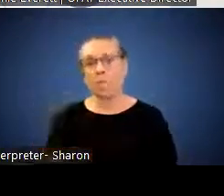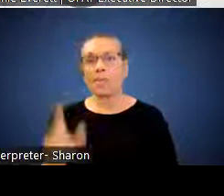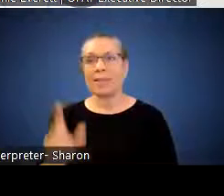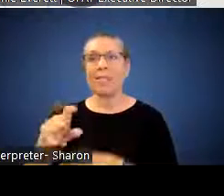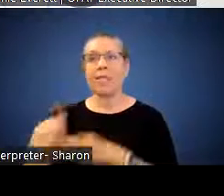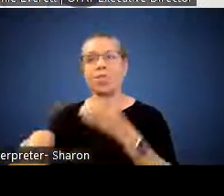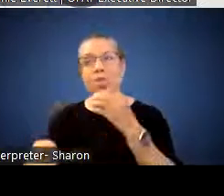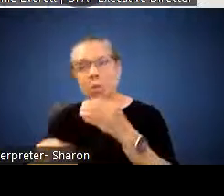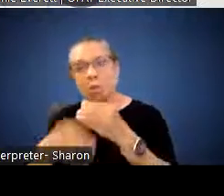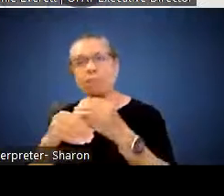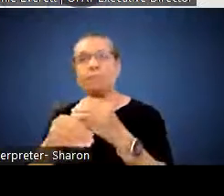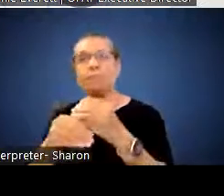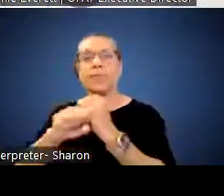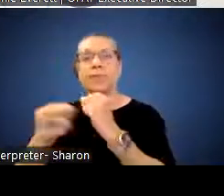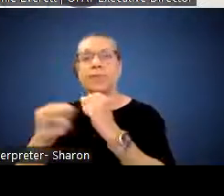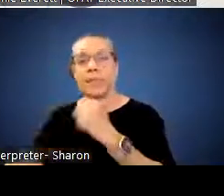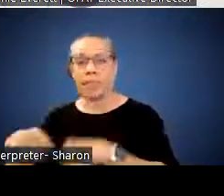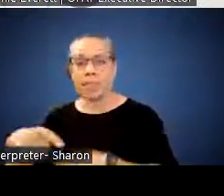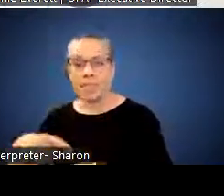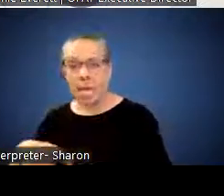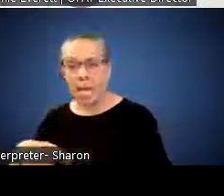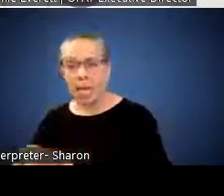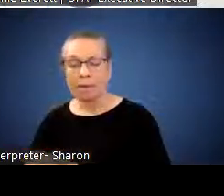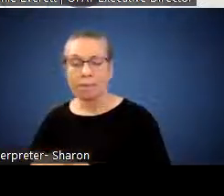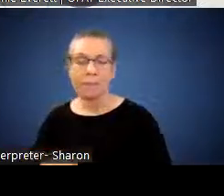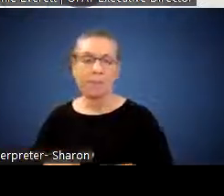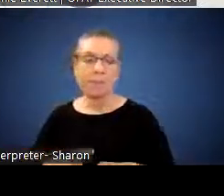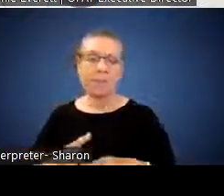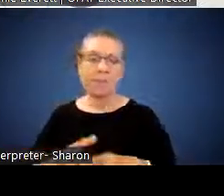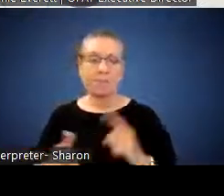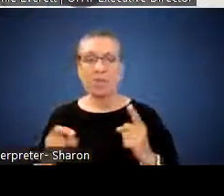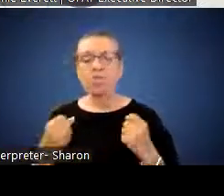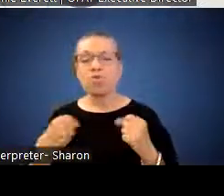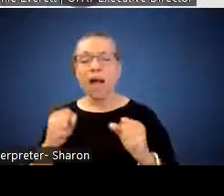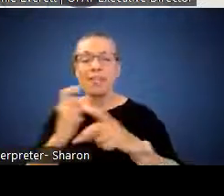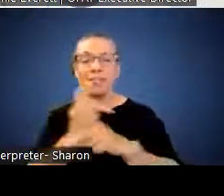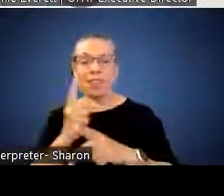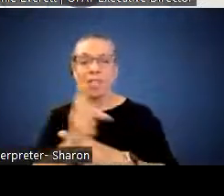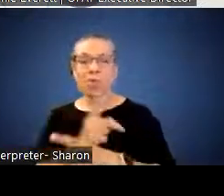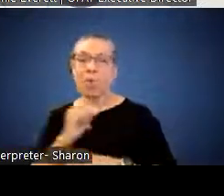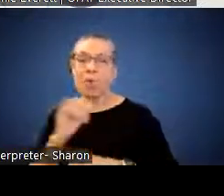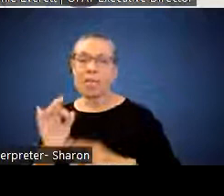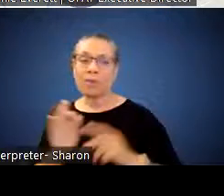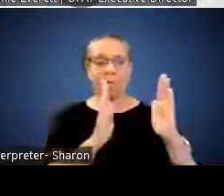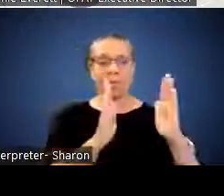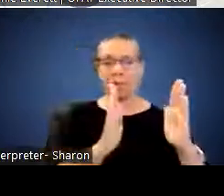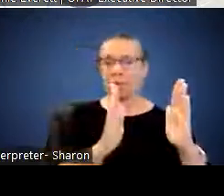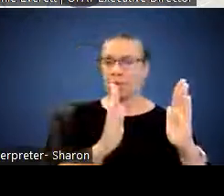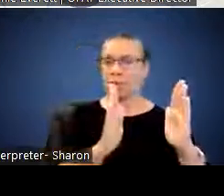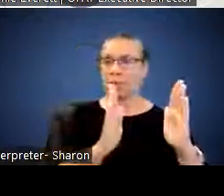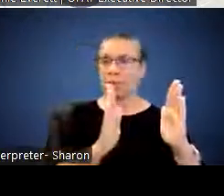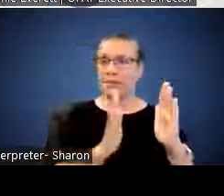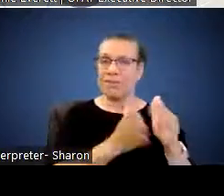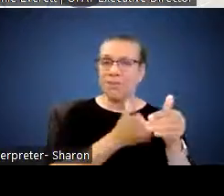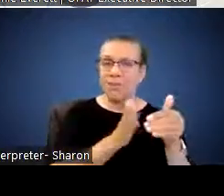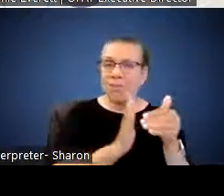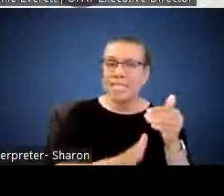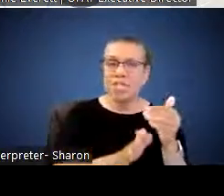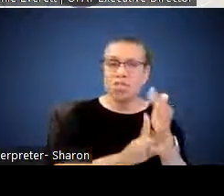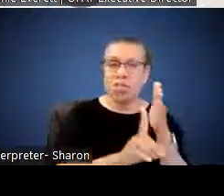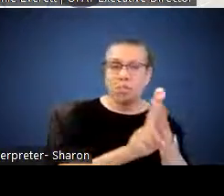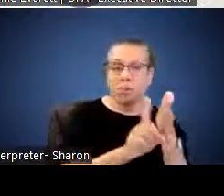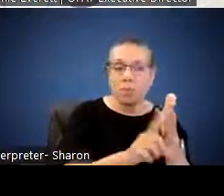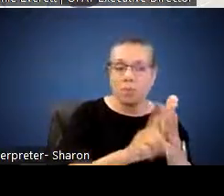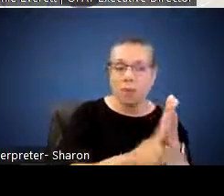way to make it so that a chunk do not, just because it feels like they voted on it and we, you know, OPAT was